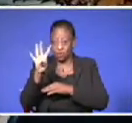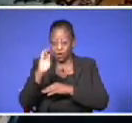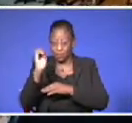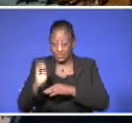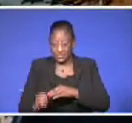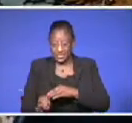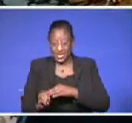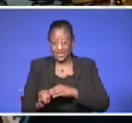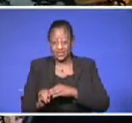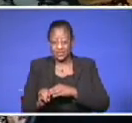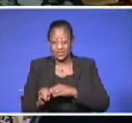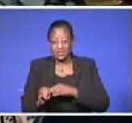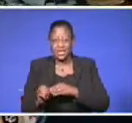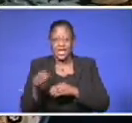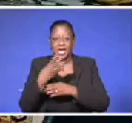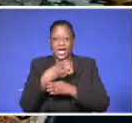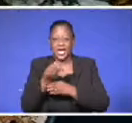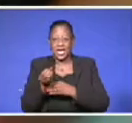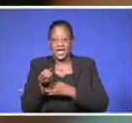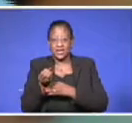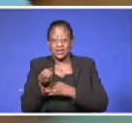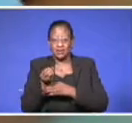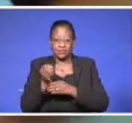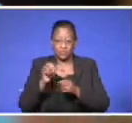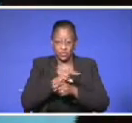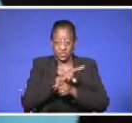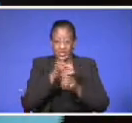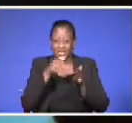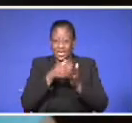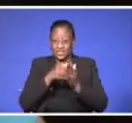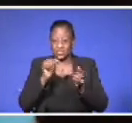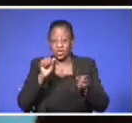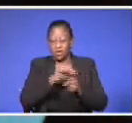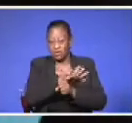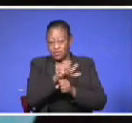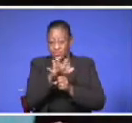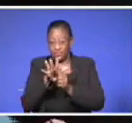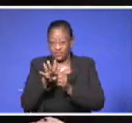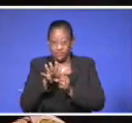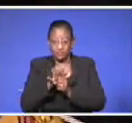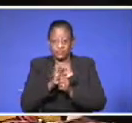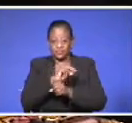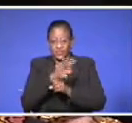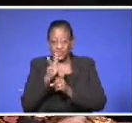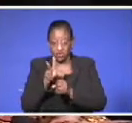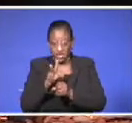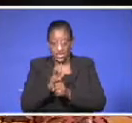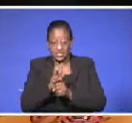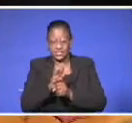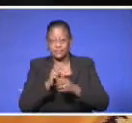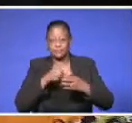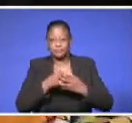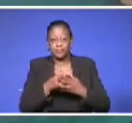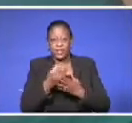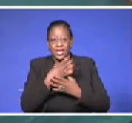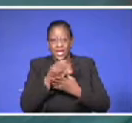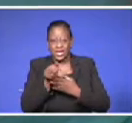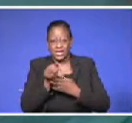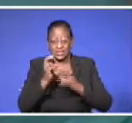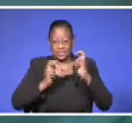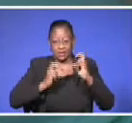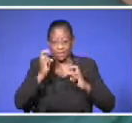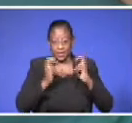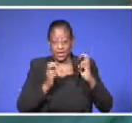been 95% effective against other variants, but still 93% effective in preventing severe illness. In